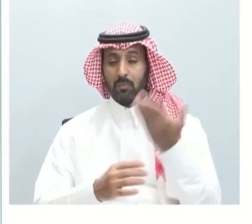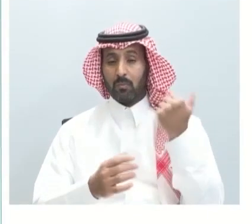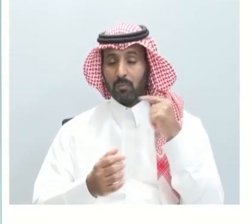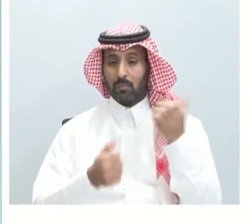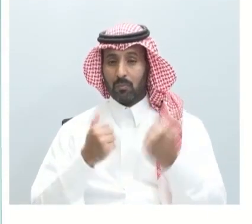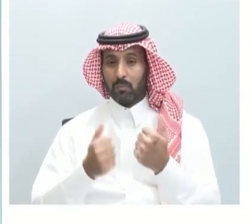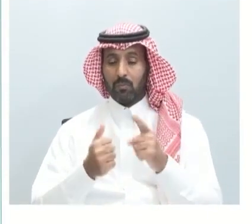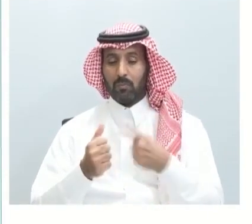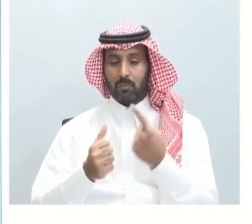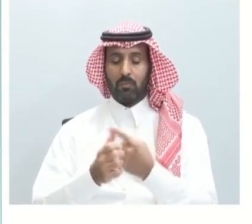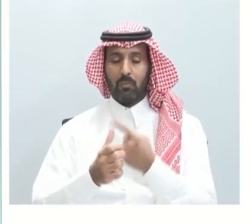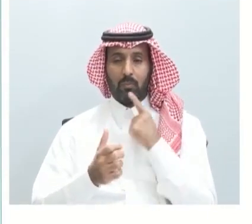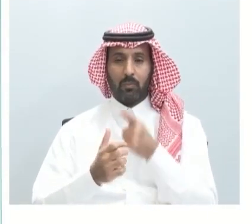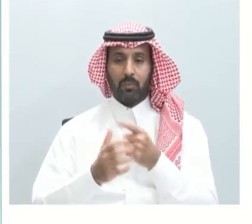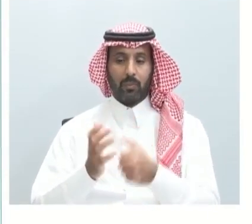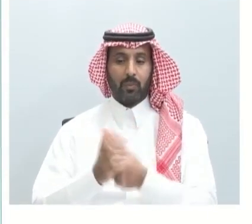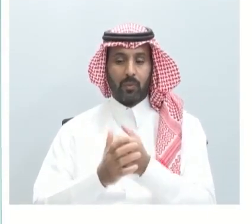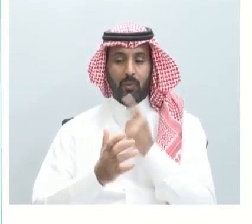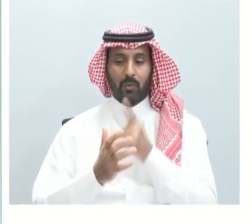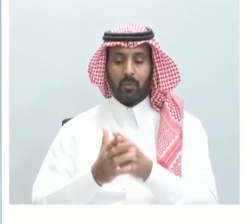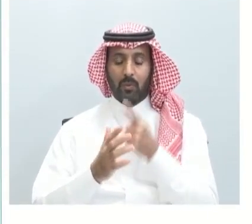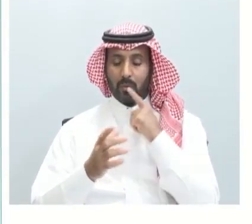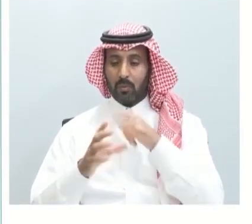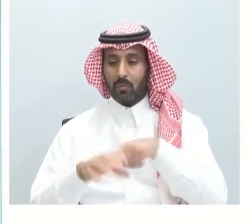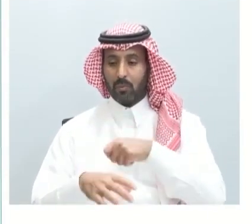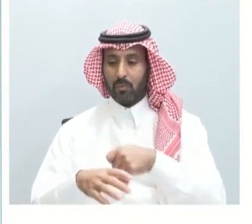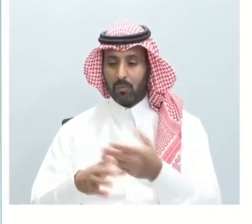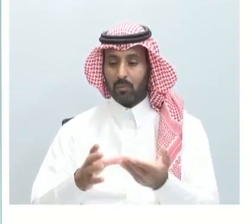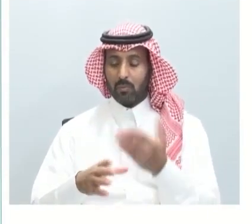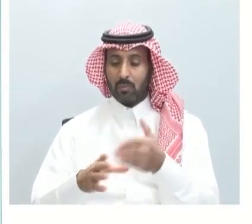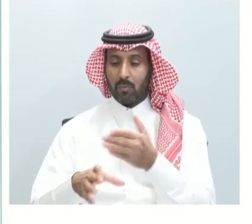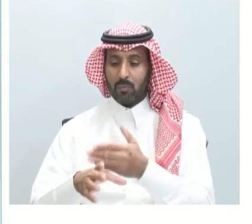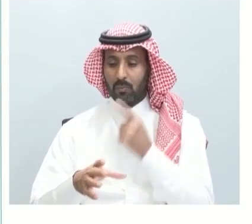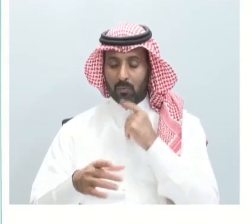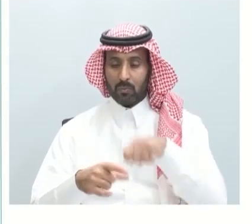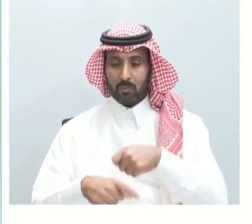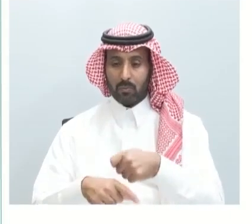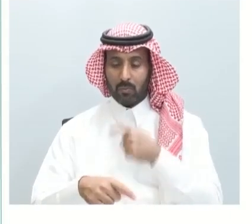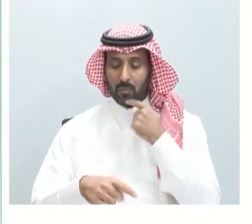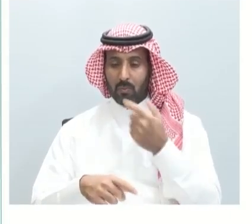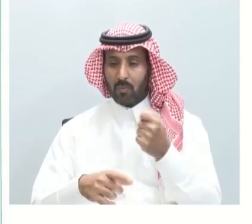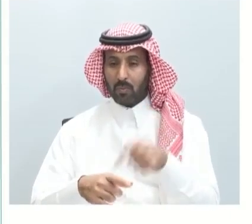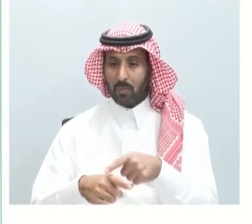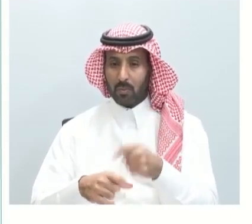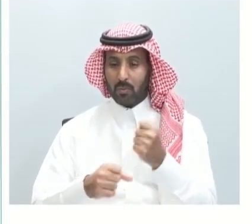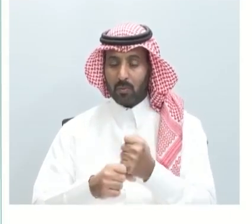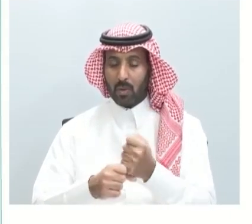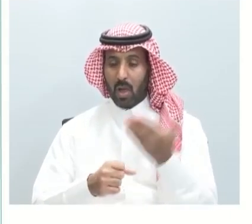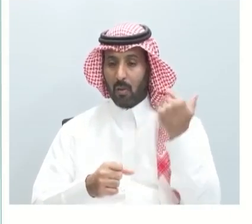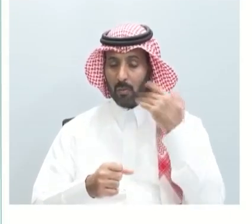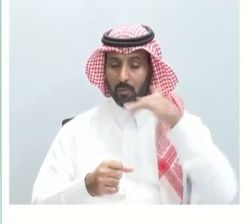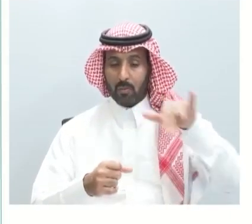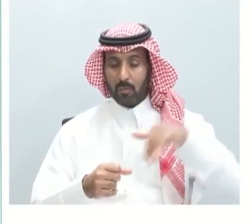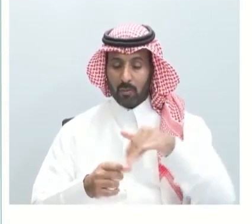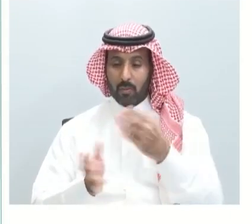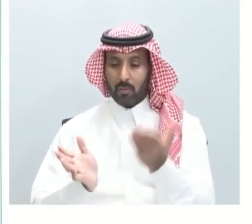So number one, why can't we make a cake before the guests arrive? And the word time.